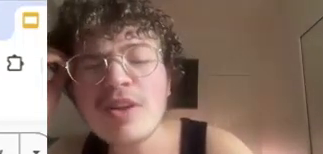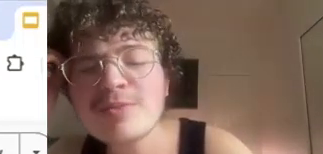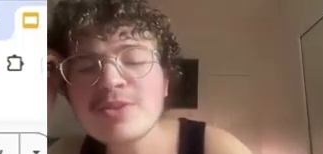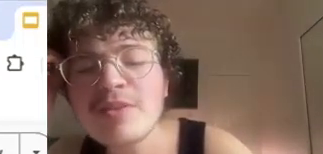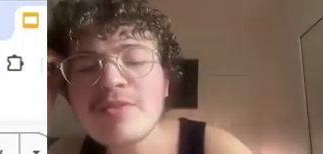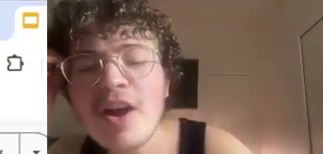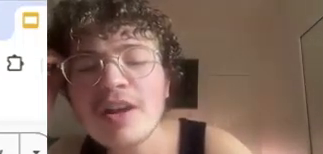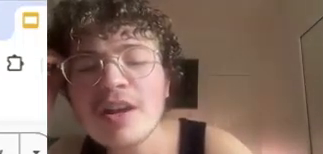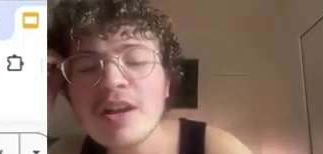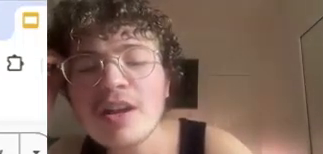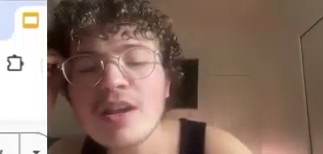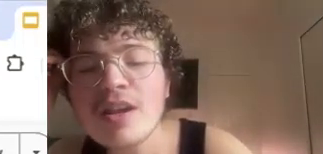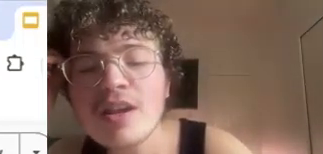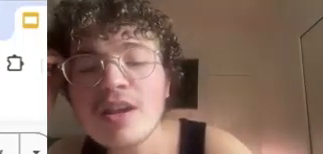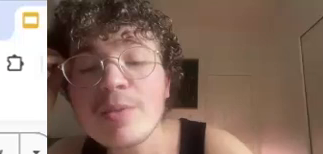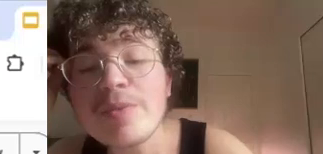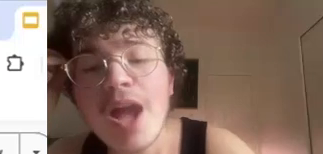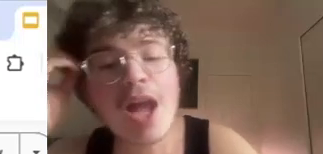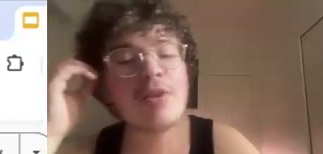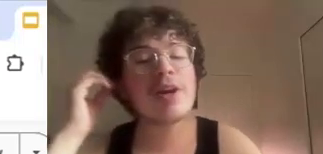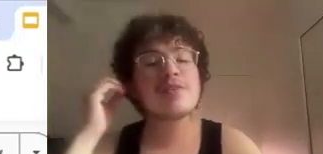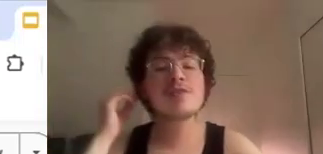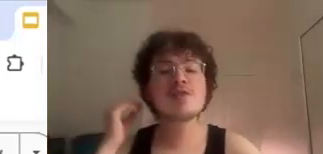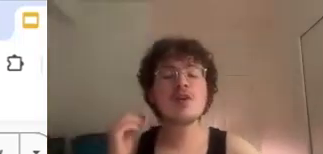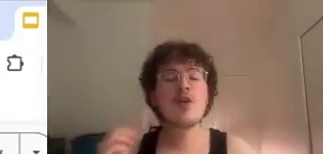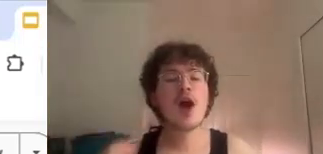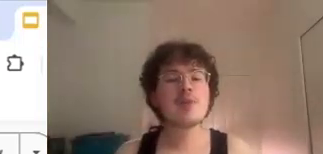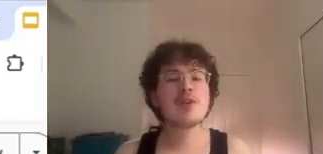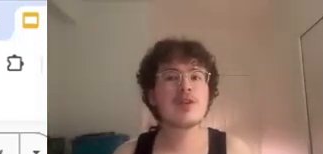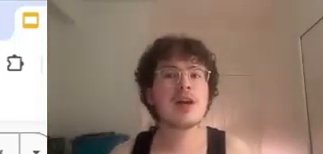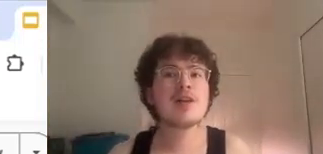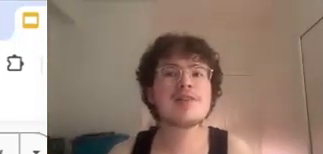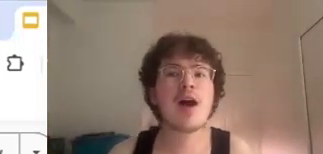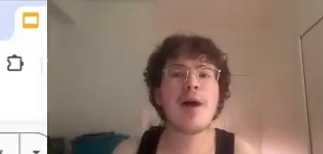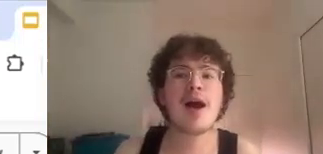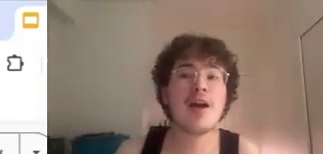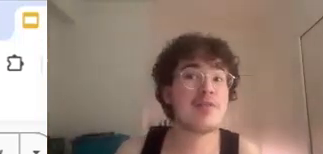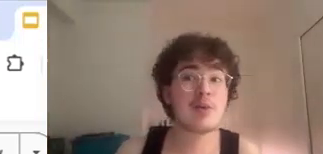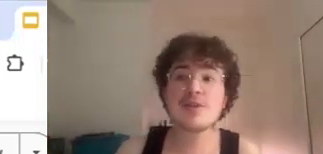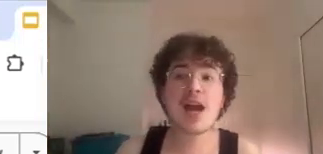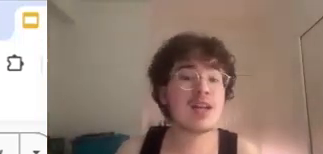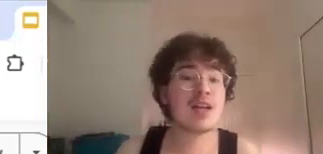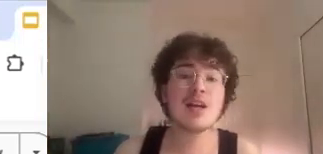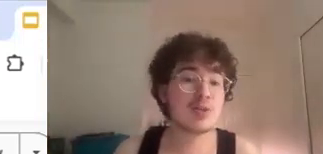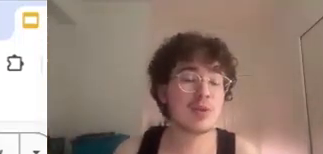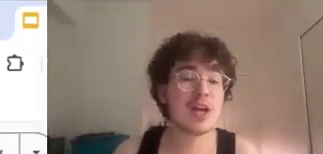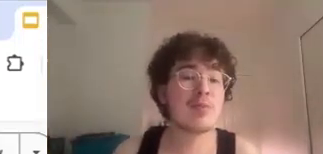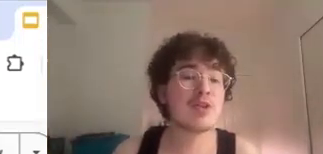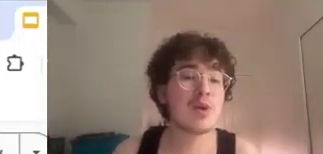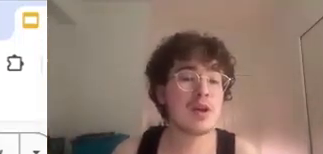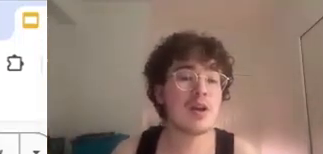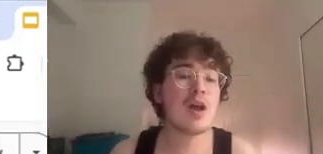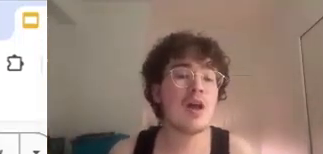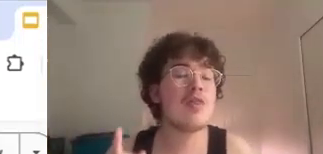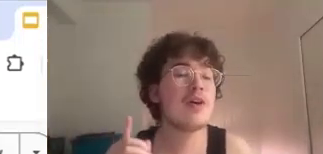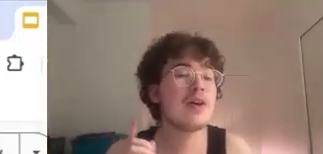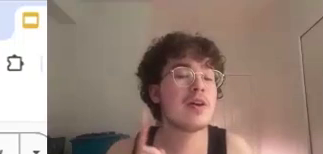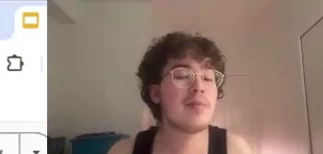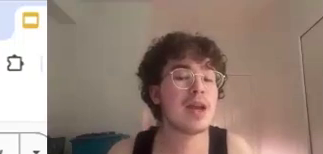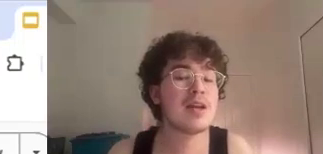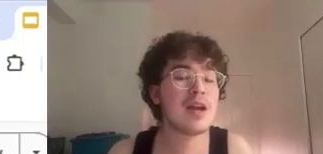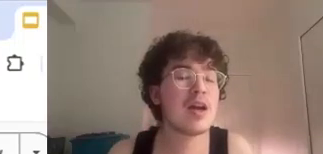people's identifying information. So I think that's a significant finding unto itself, right? That this whole elaborate